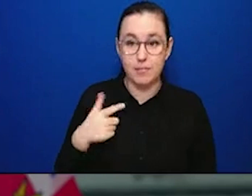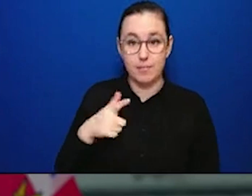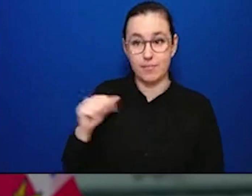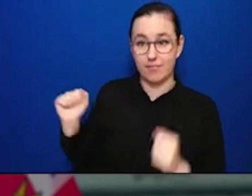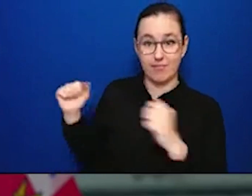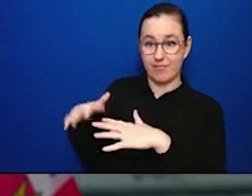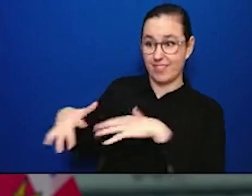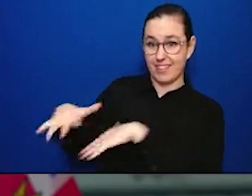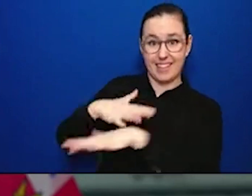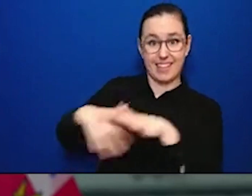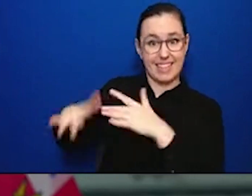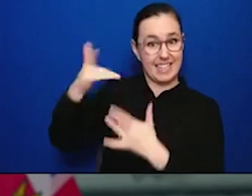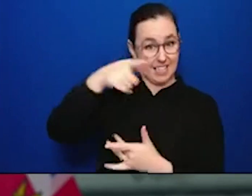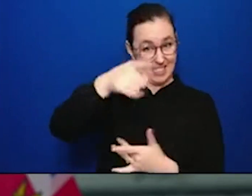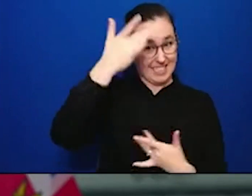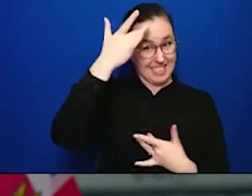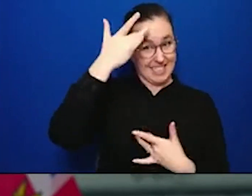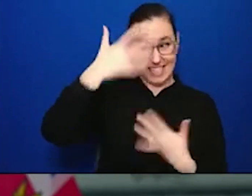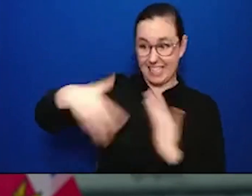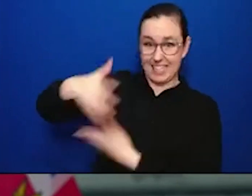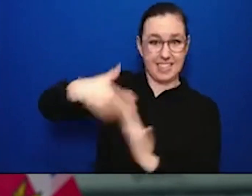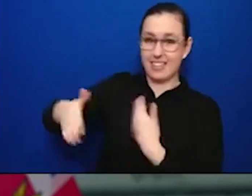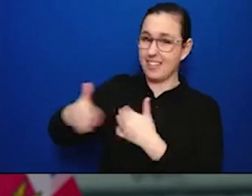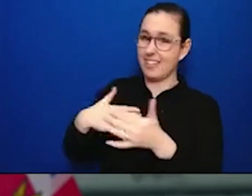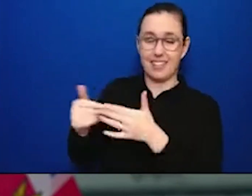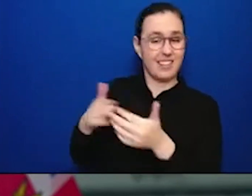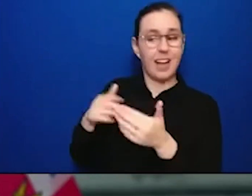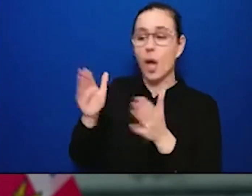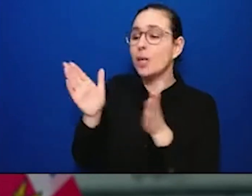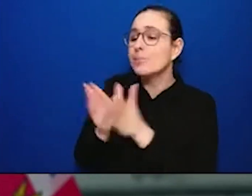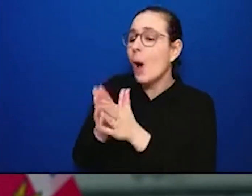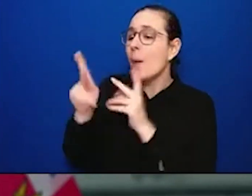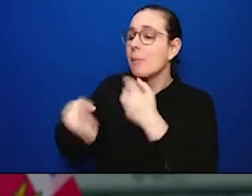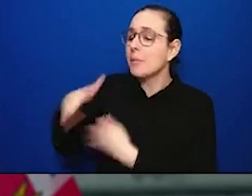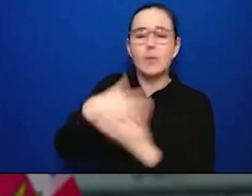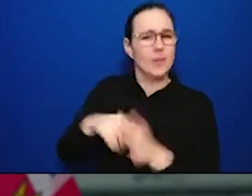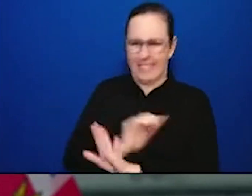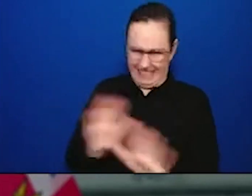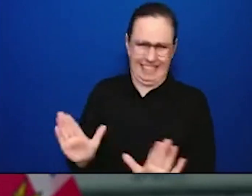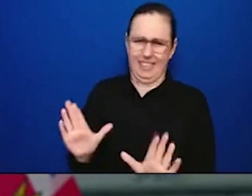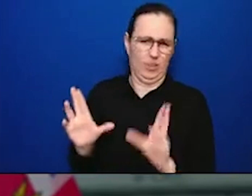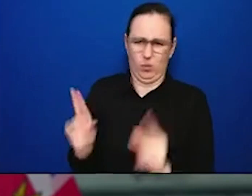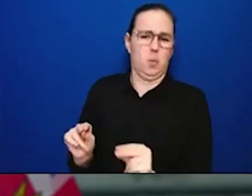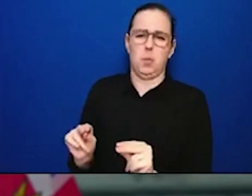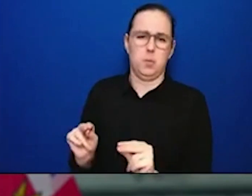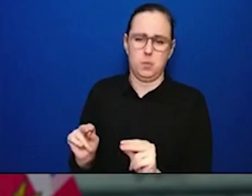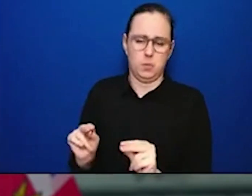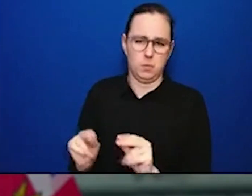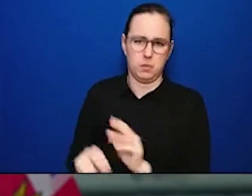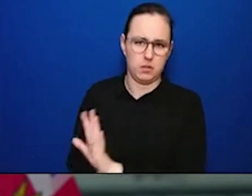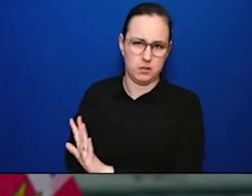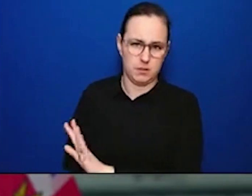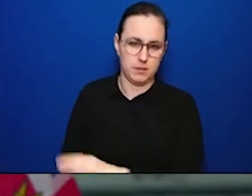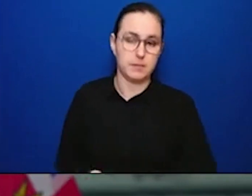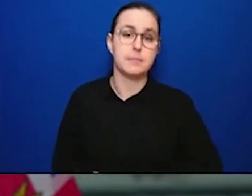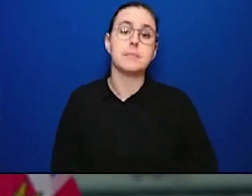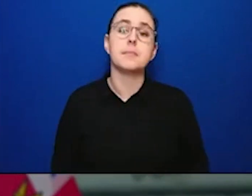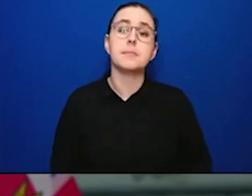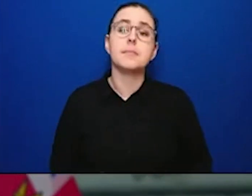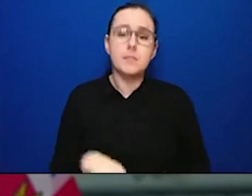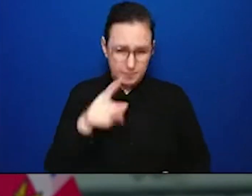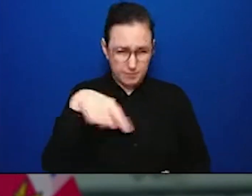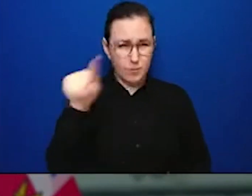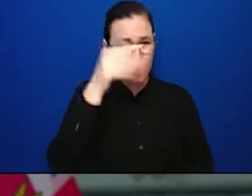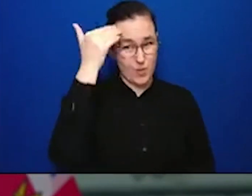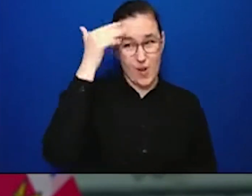We now, as you know, are at our limit of our PCR testing, and we need to make sure we have that available for people where